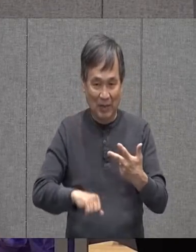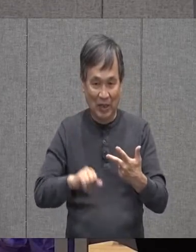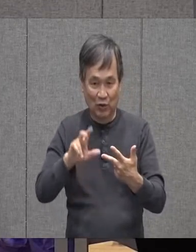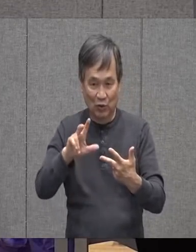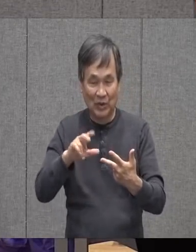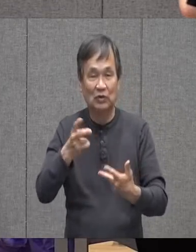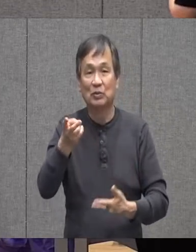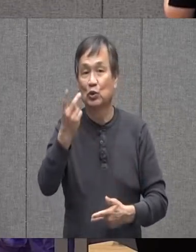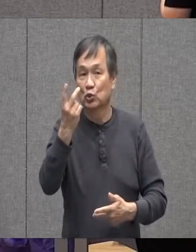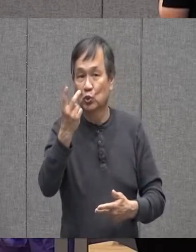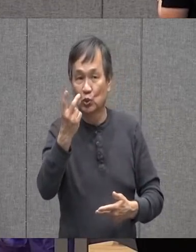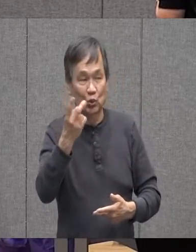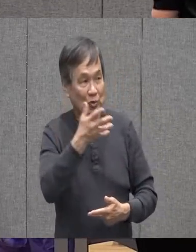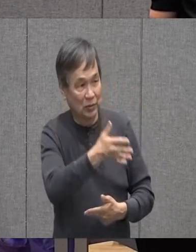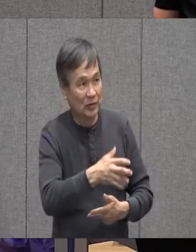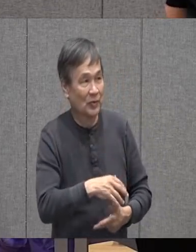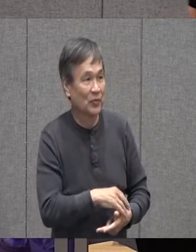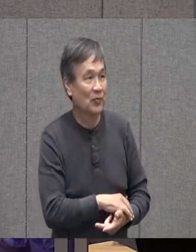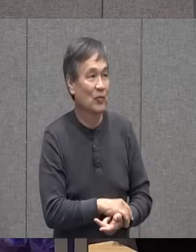2.